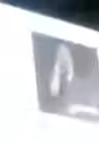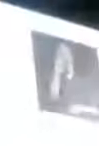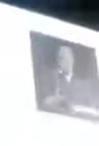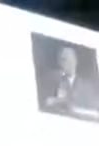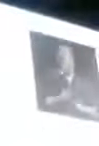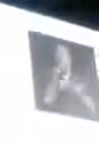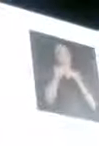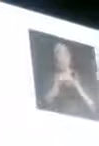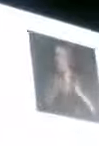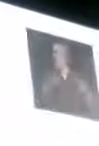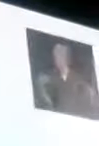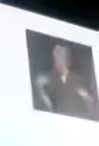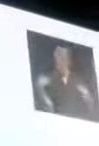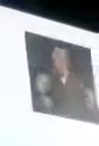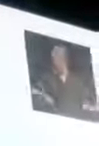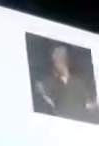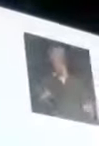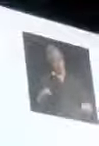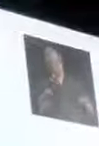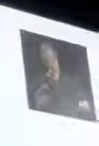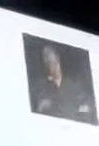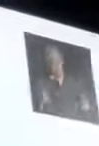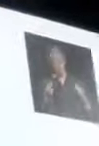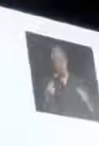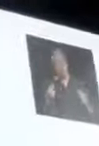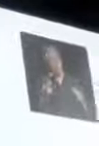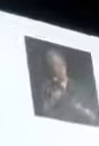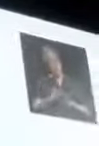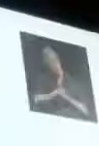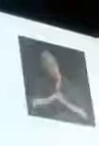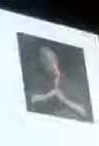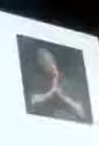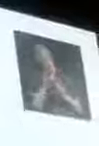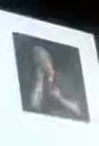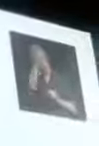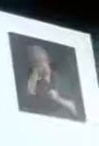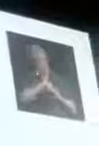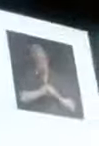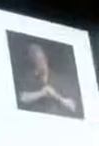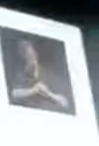for being with us these days, and let's be together.